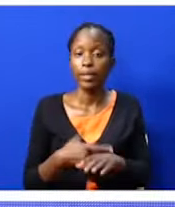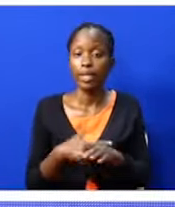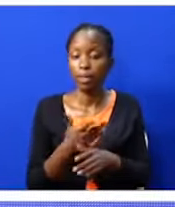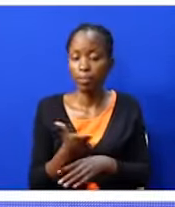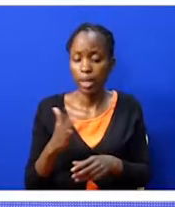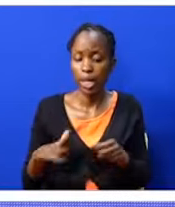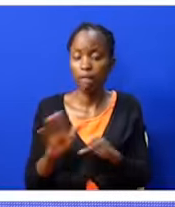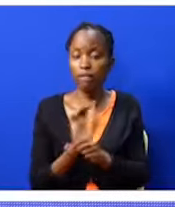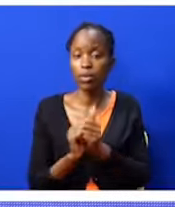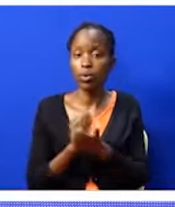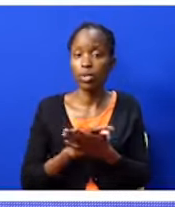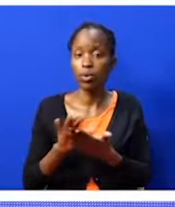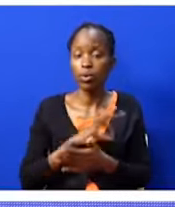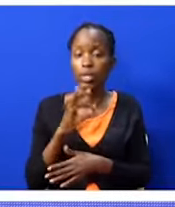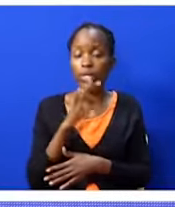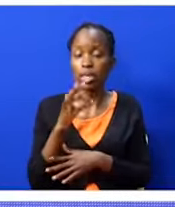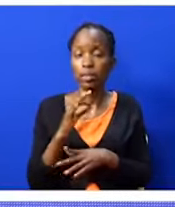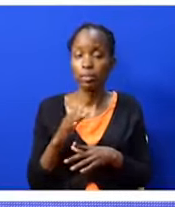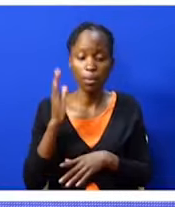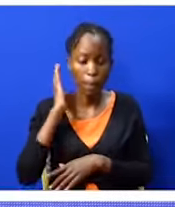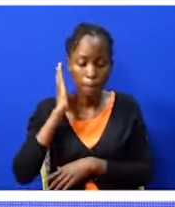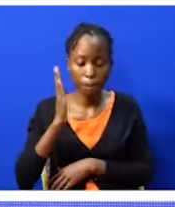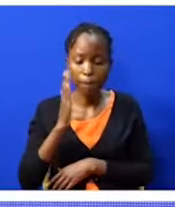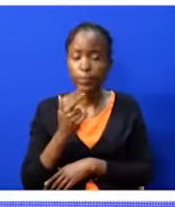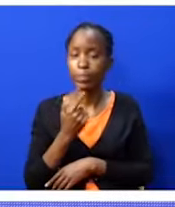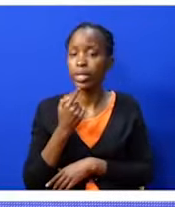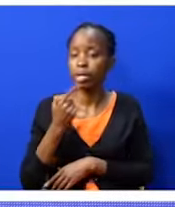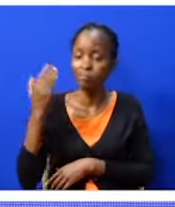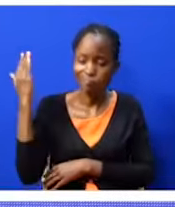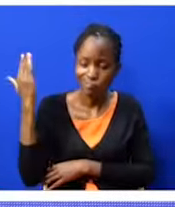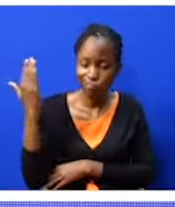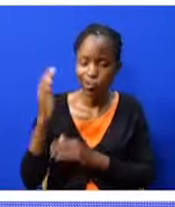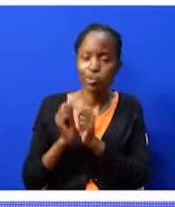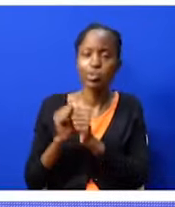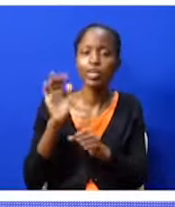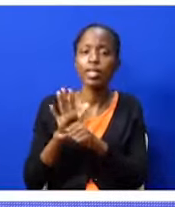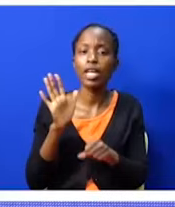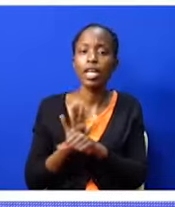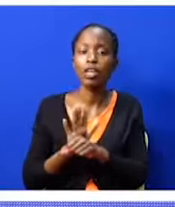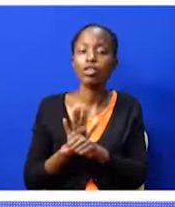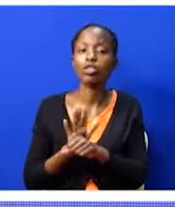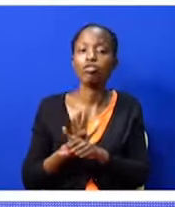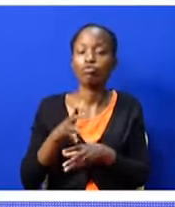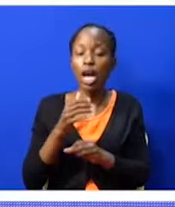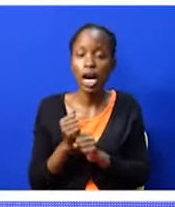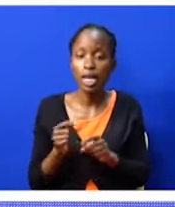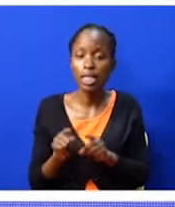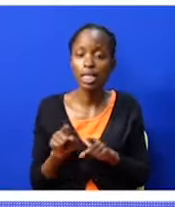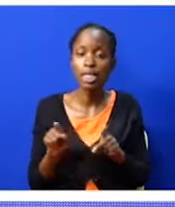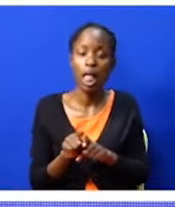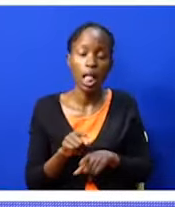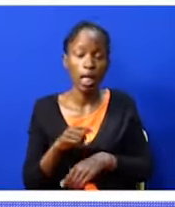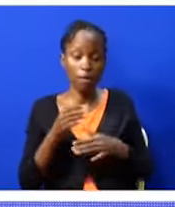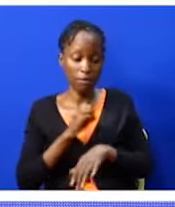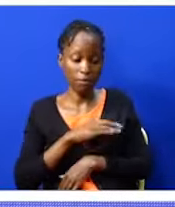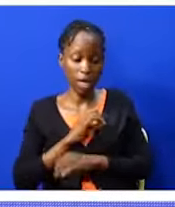Holy Spirit, Peter spoke with a lot of boldness. He was able to witness. He did not now